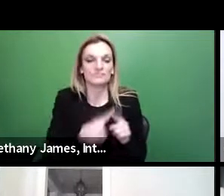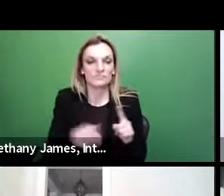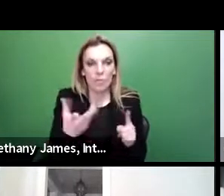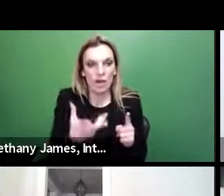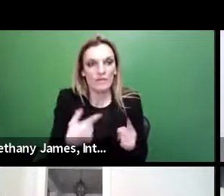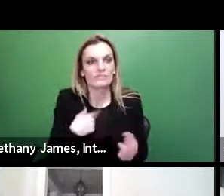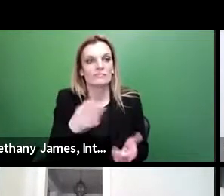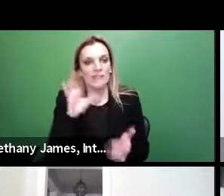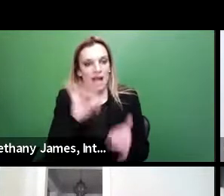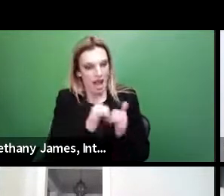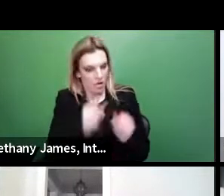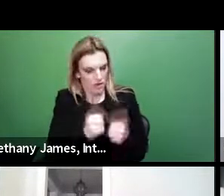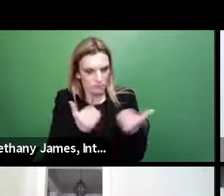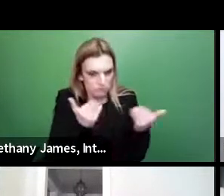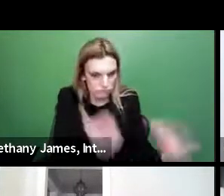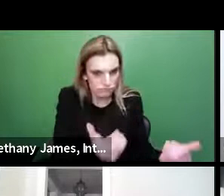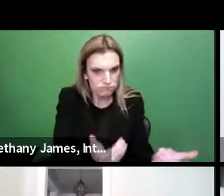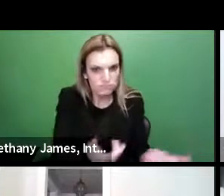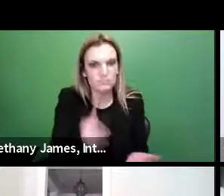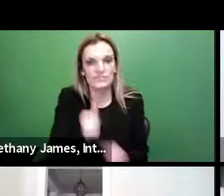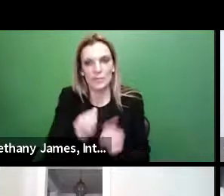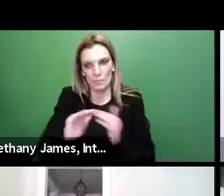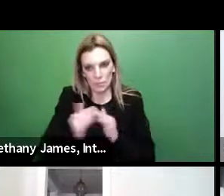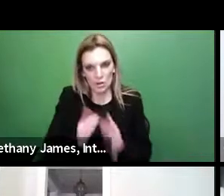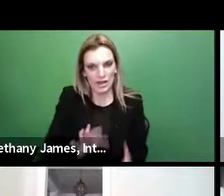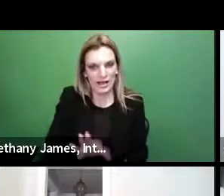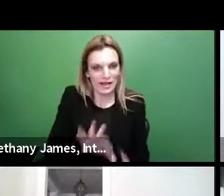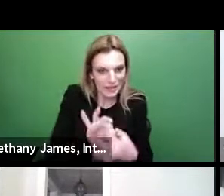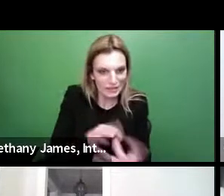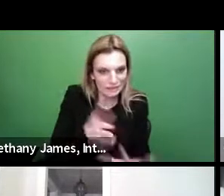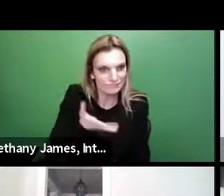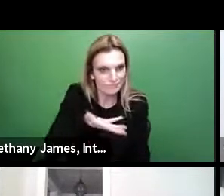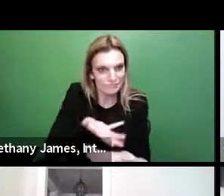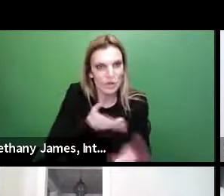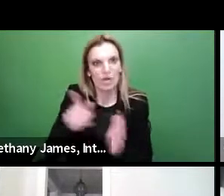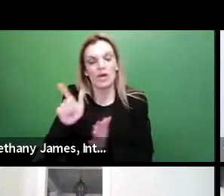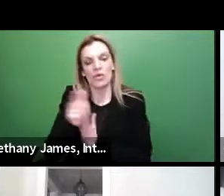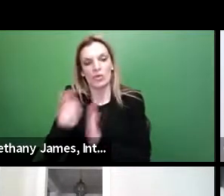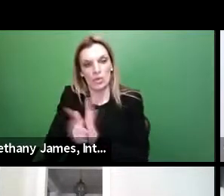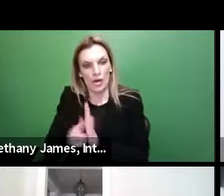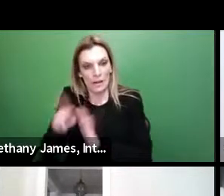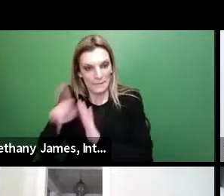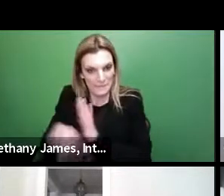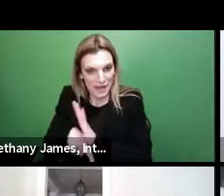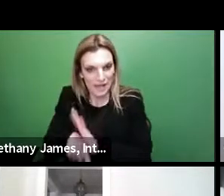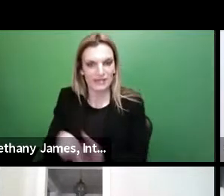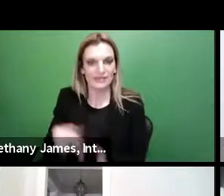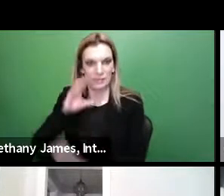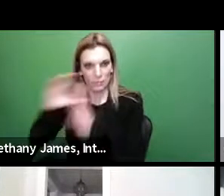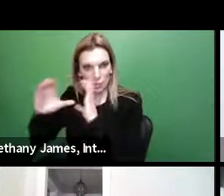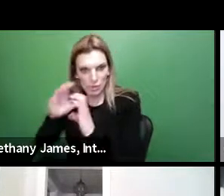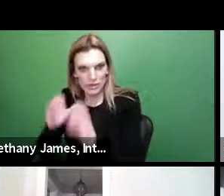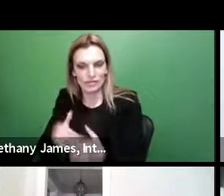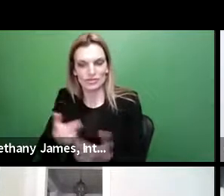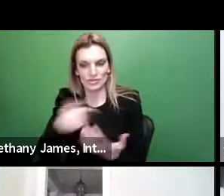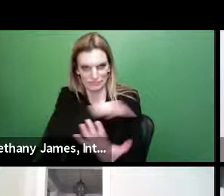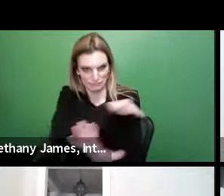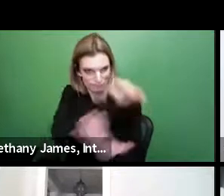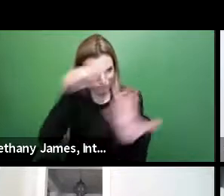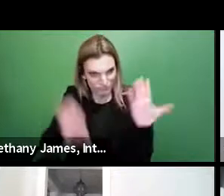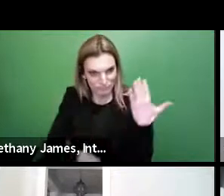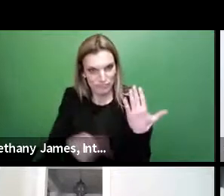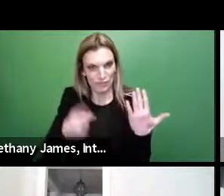and policy, communications, and community engagement. It's our hopes that by filling these positions, eliminating some of